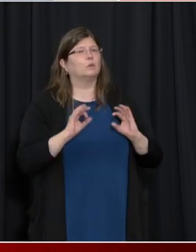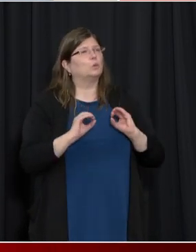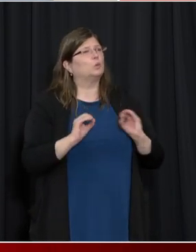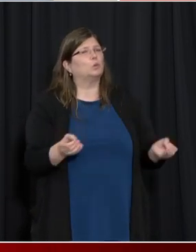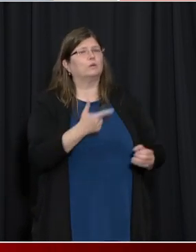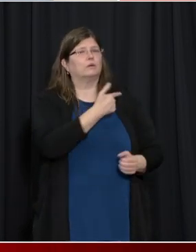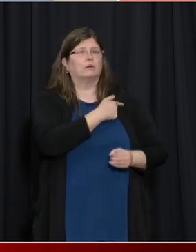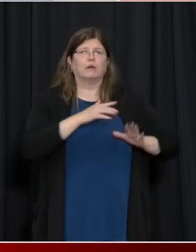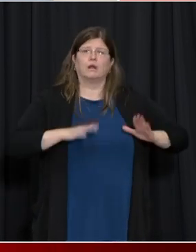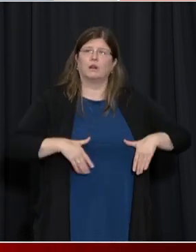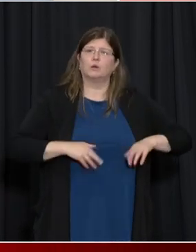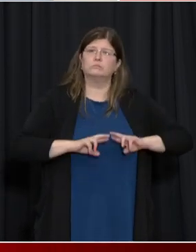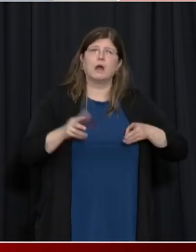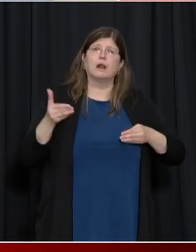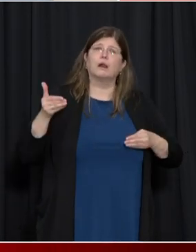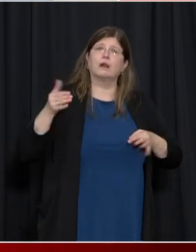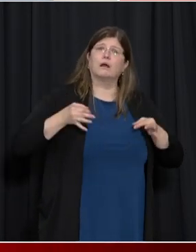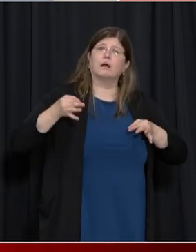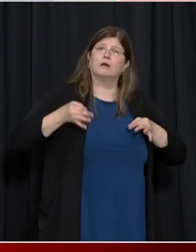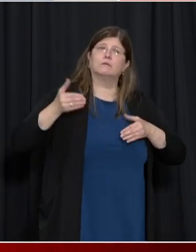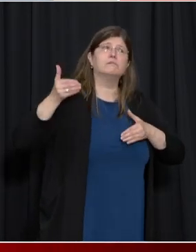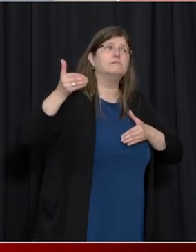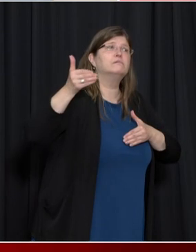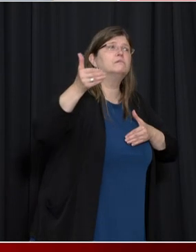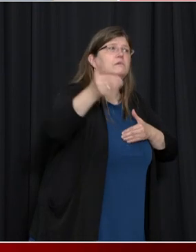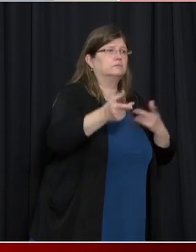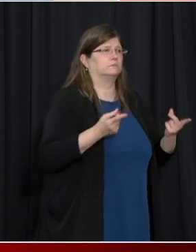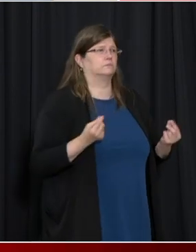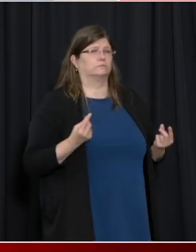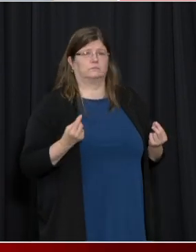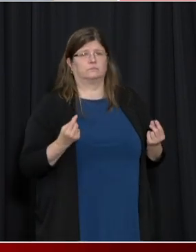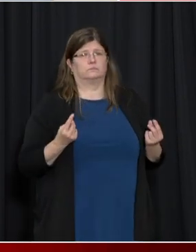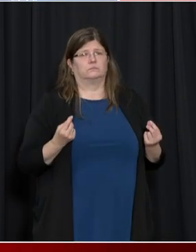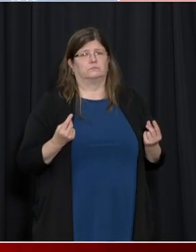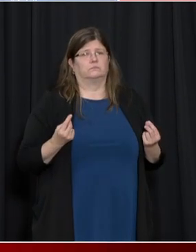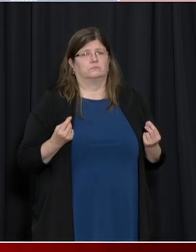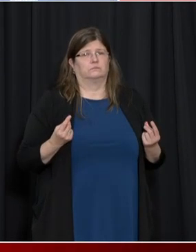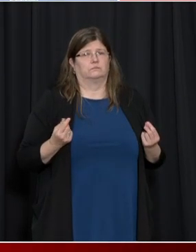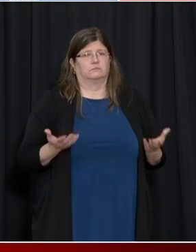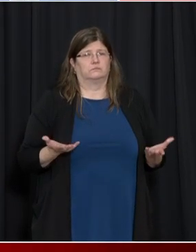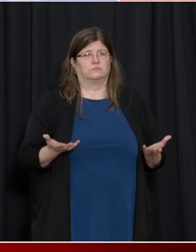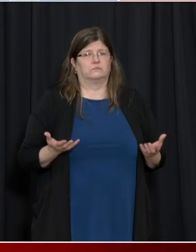I don't know that anybody expects that to be the case.